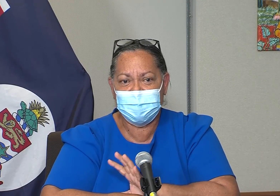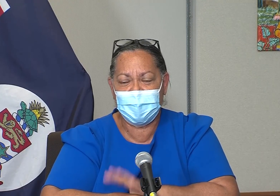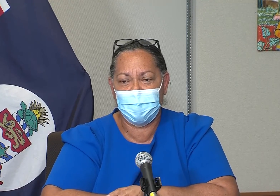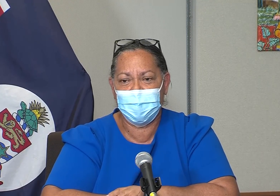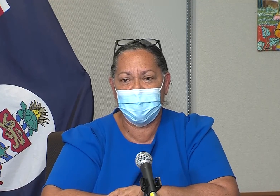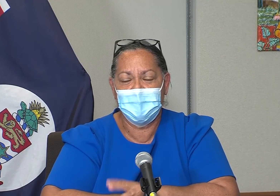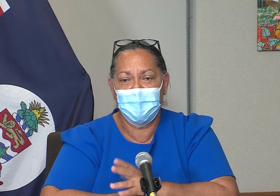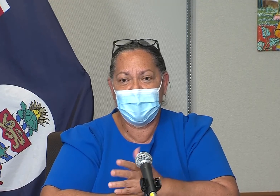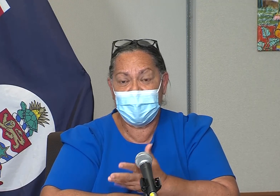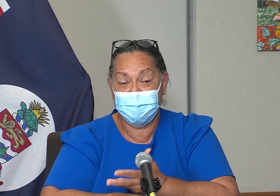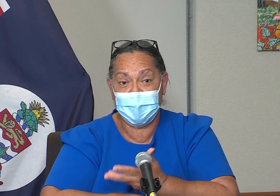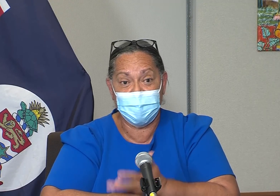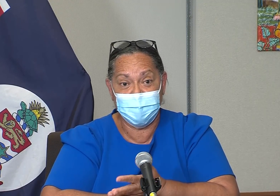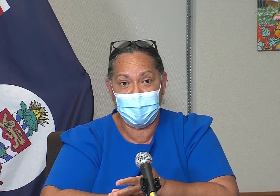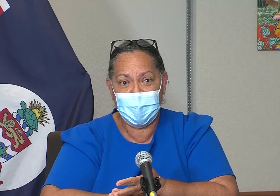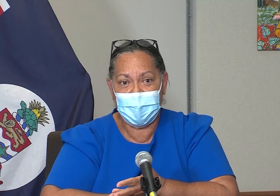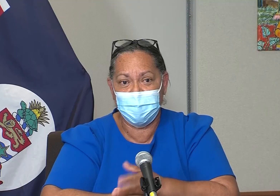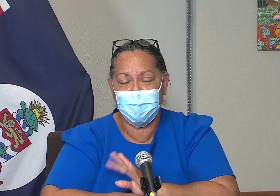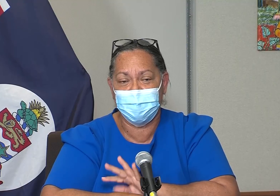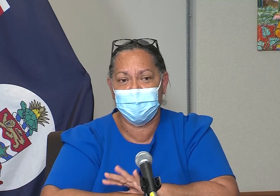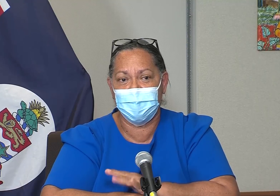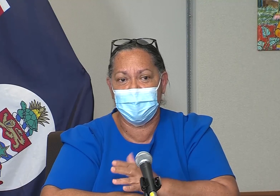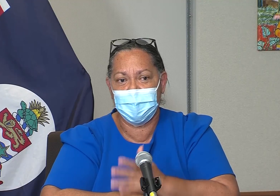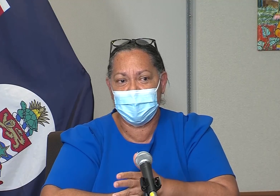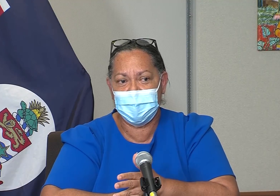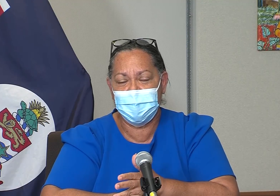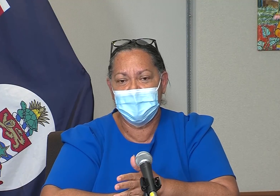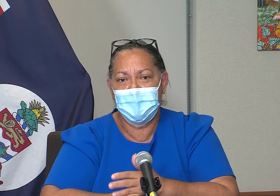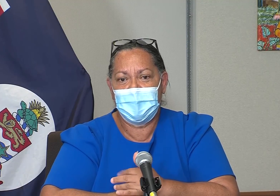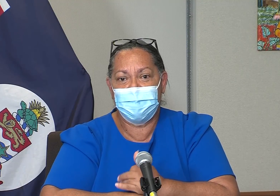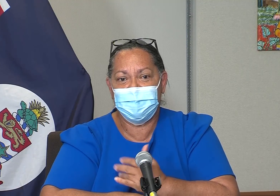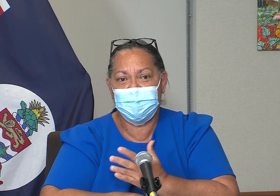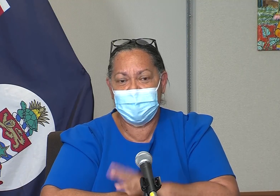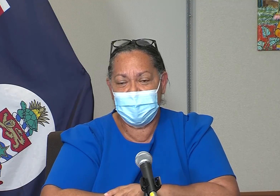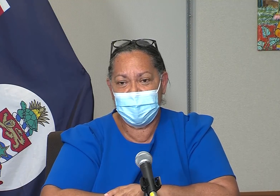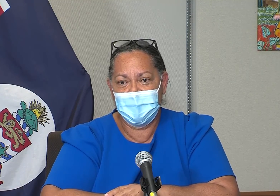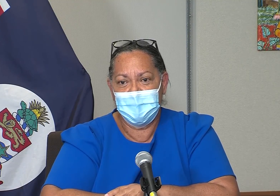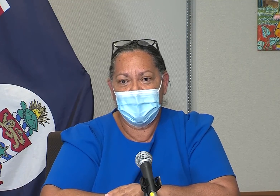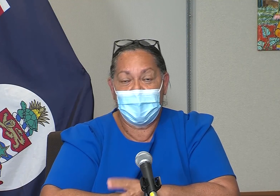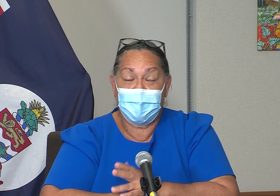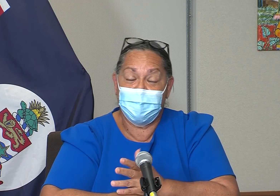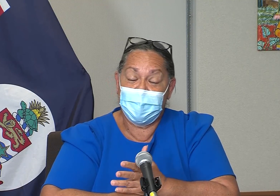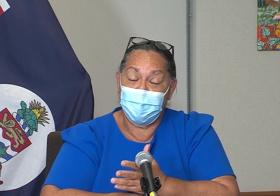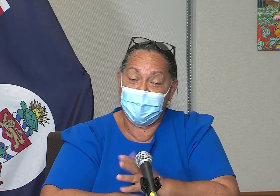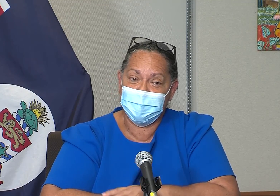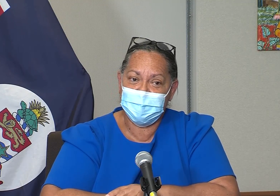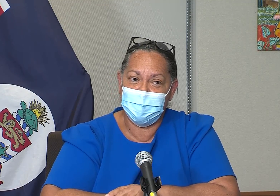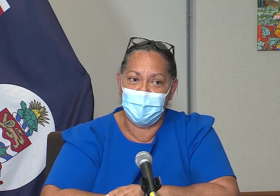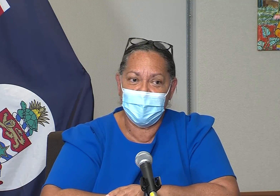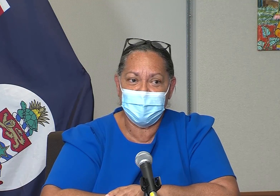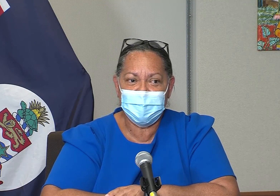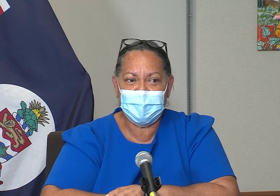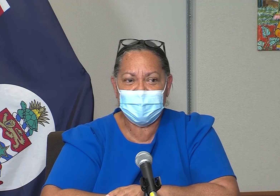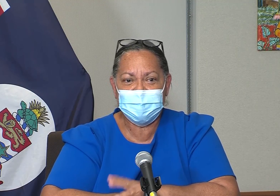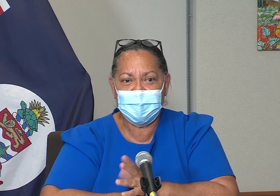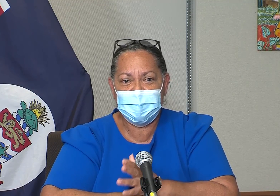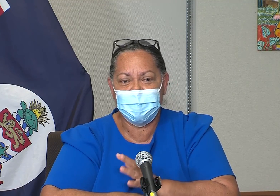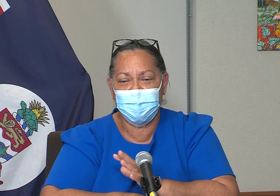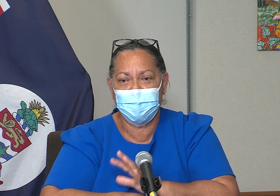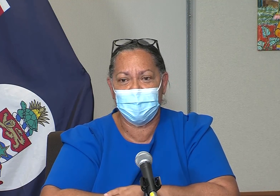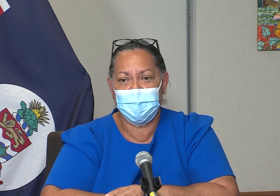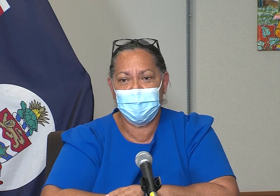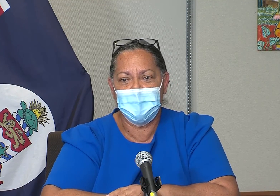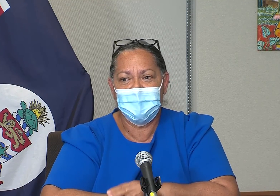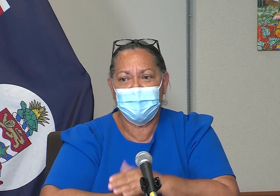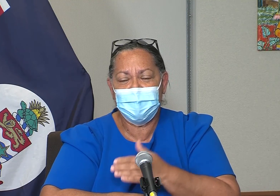year when this happened, we had a recovery plan, we moved to remote learning. Today, we had to work some long hours last night and